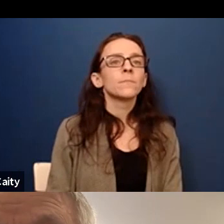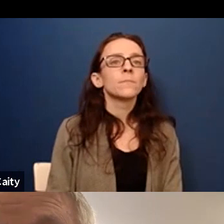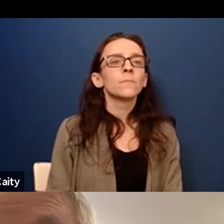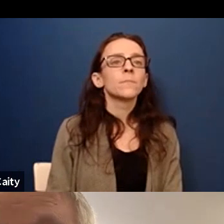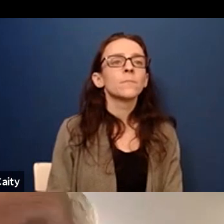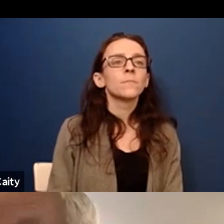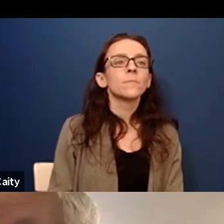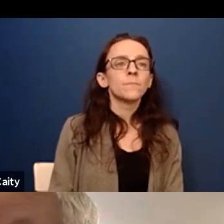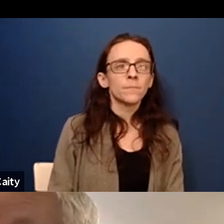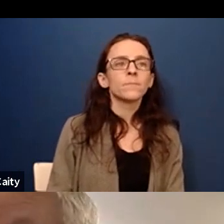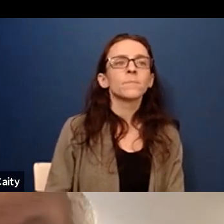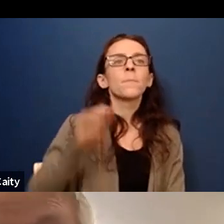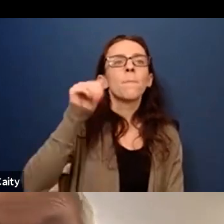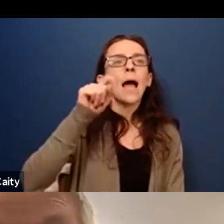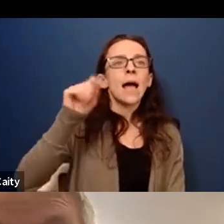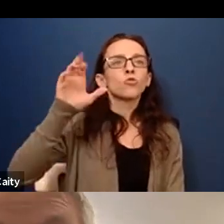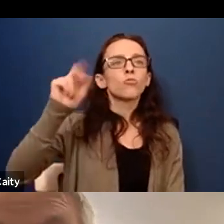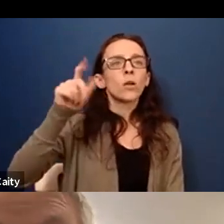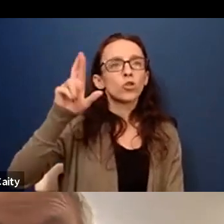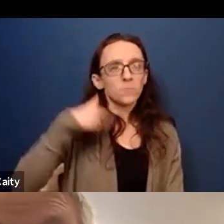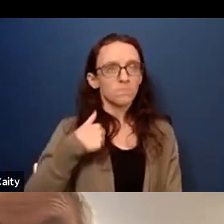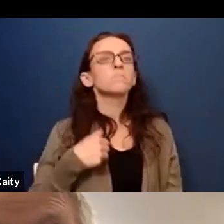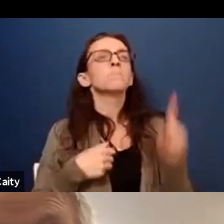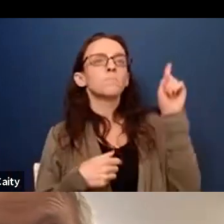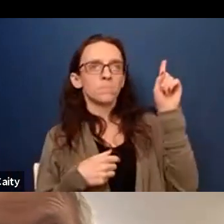I so move. Is there a second?